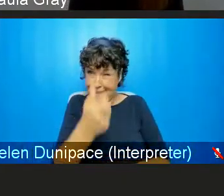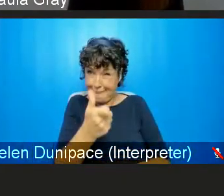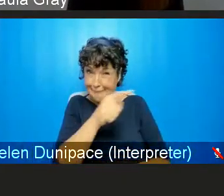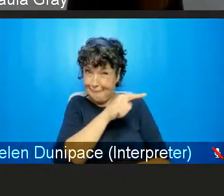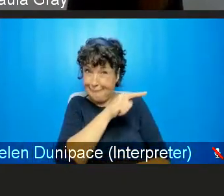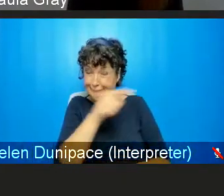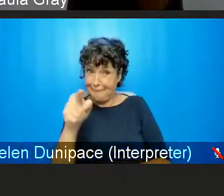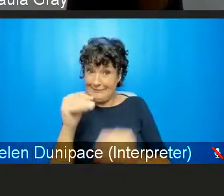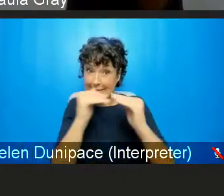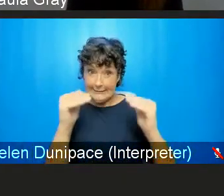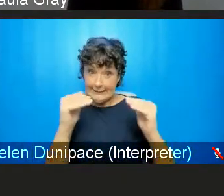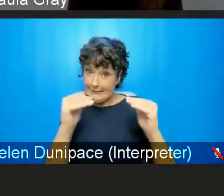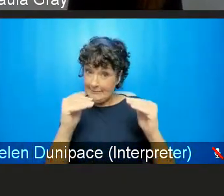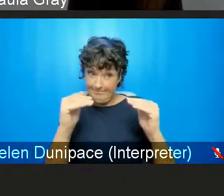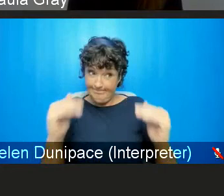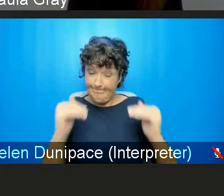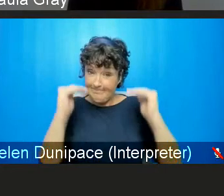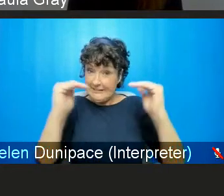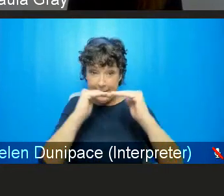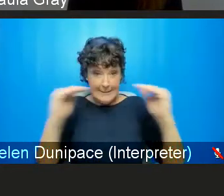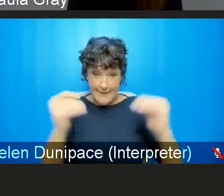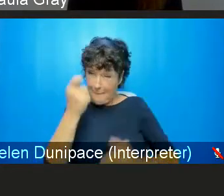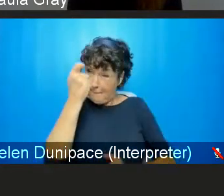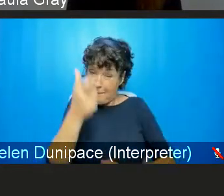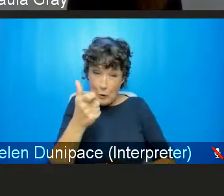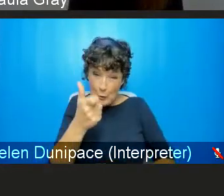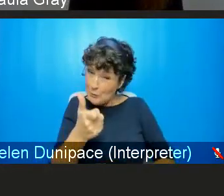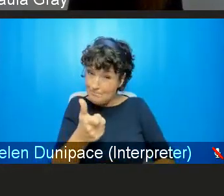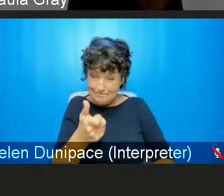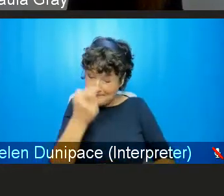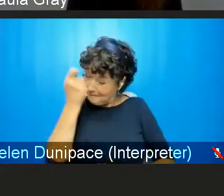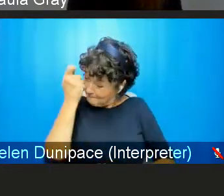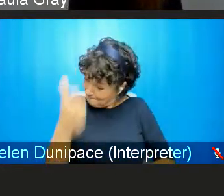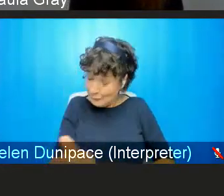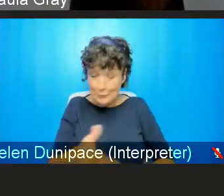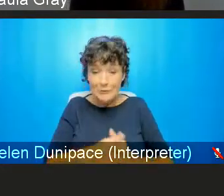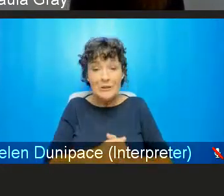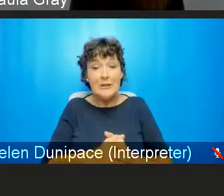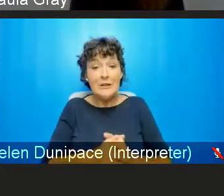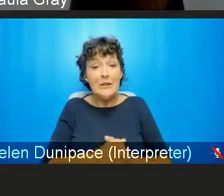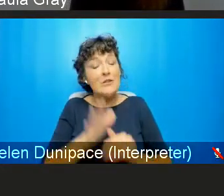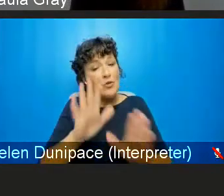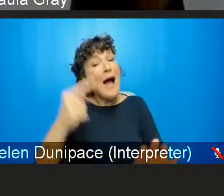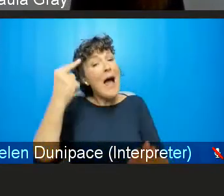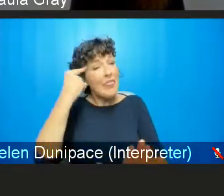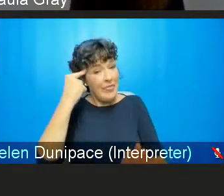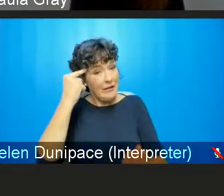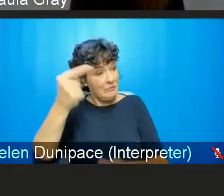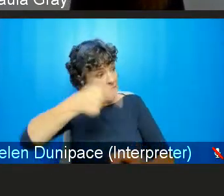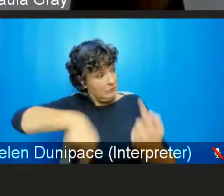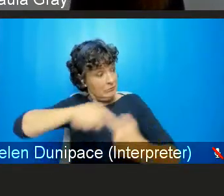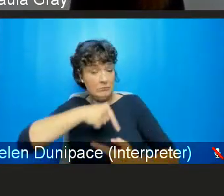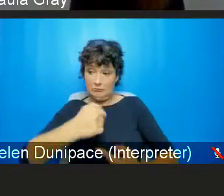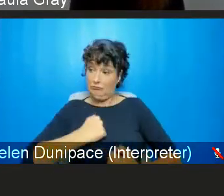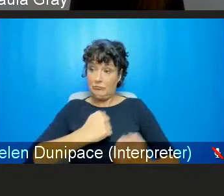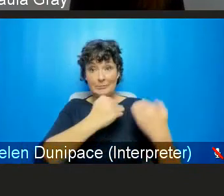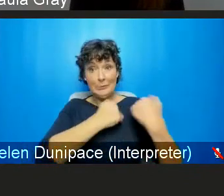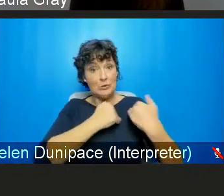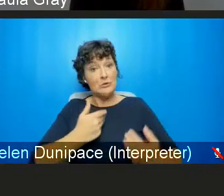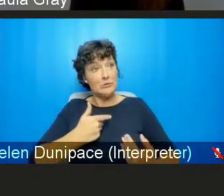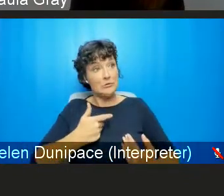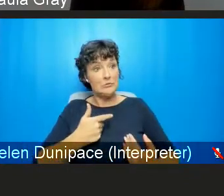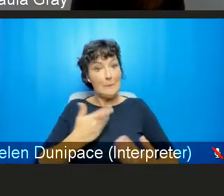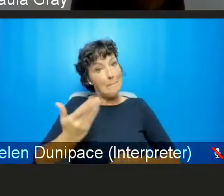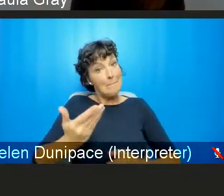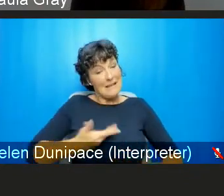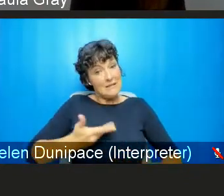to. So I think, you know, looking at what you can put in place as a business, one of the things that we have done is developed what we